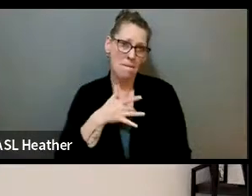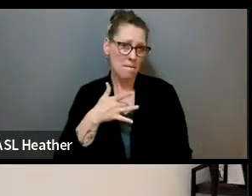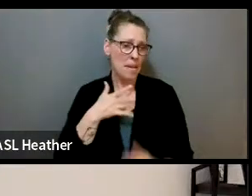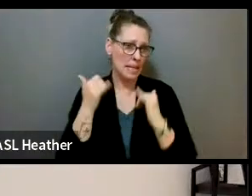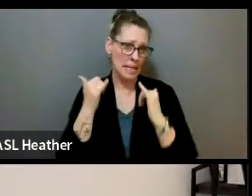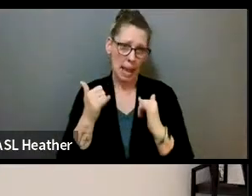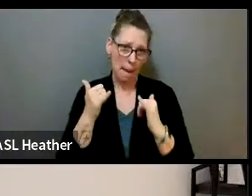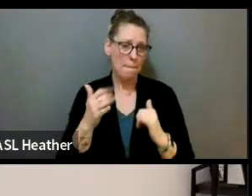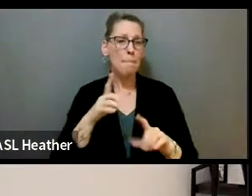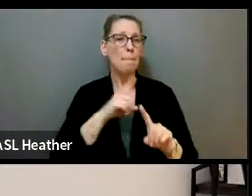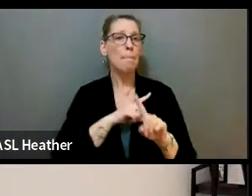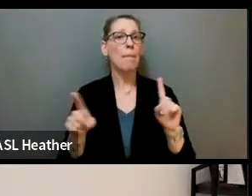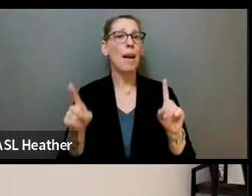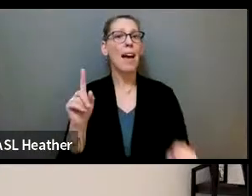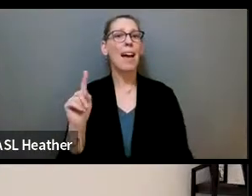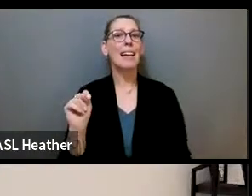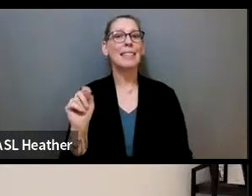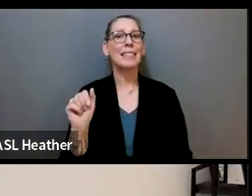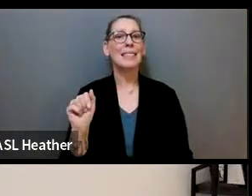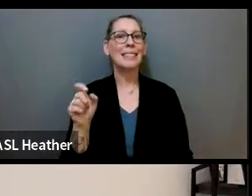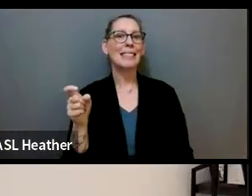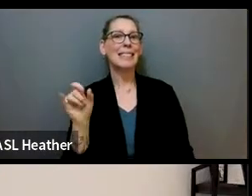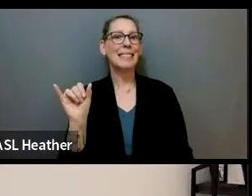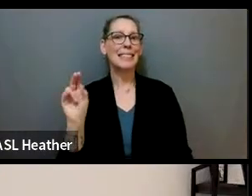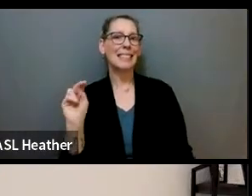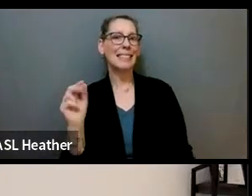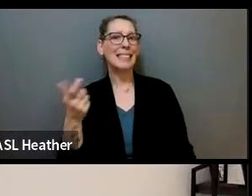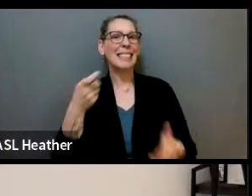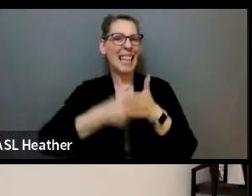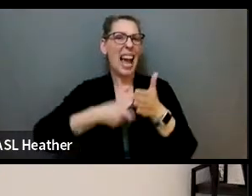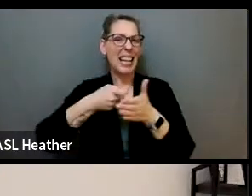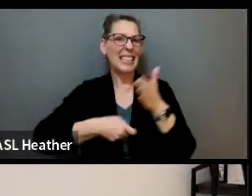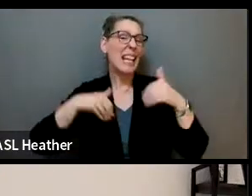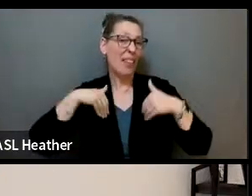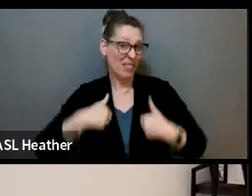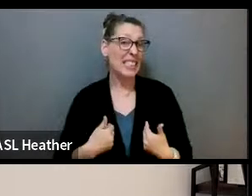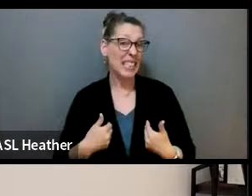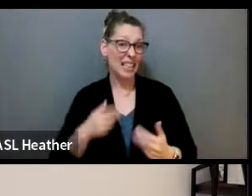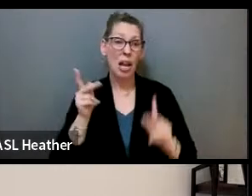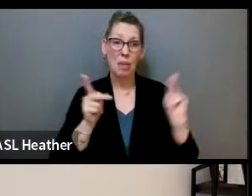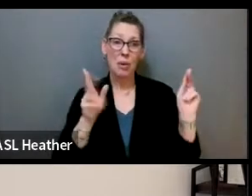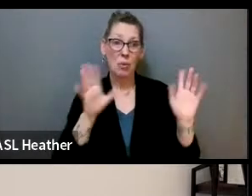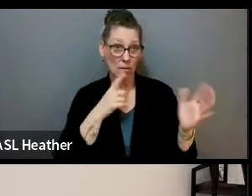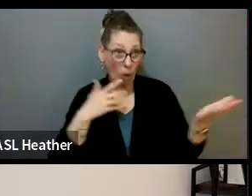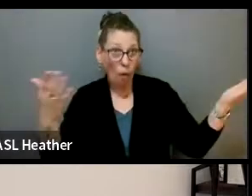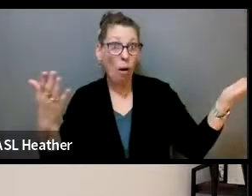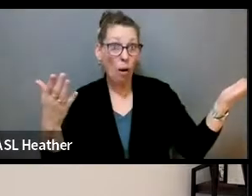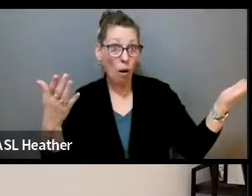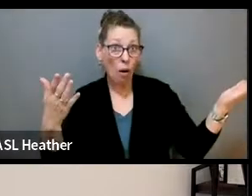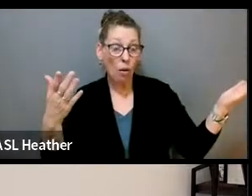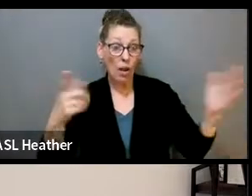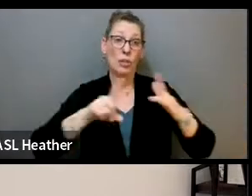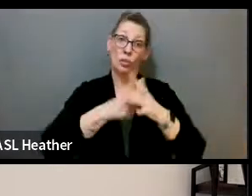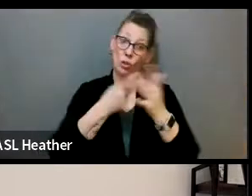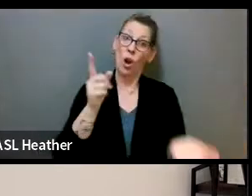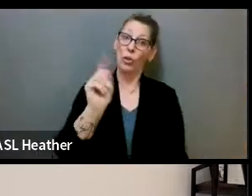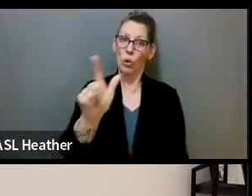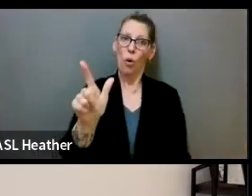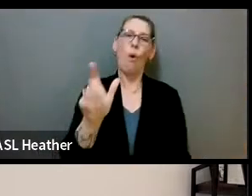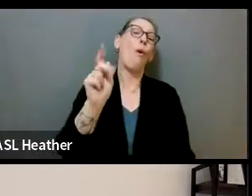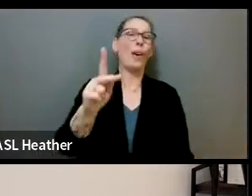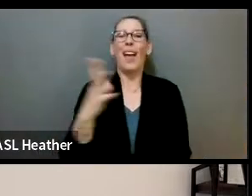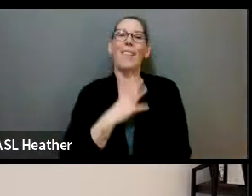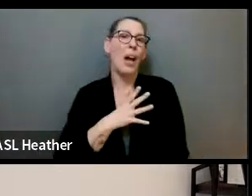a taxing fatigue in the region, and that people are going to say, oh, you're going to start tolling us. And of course, that'll never go away.